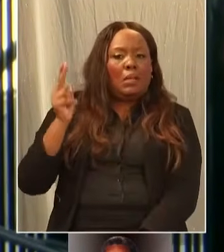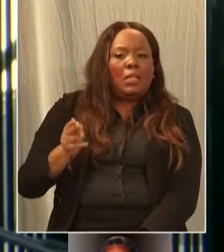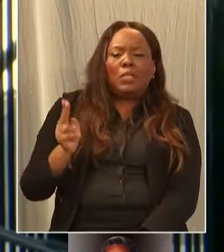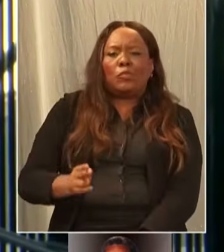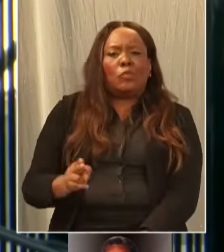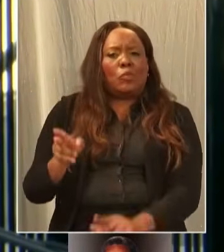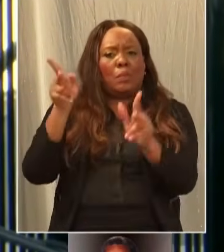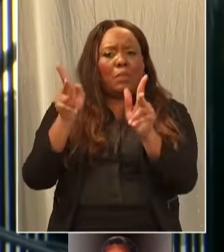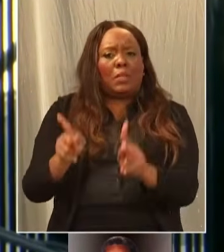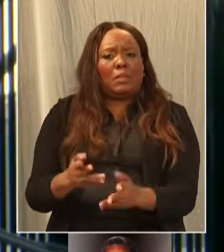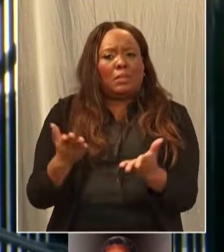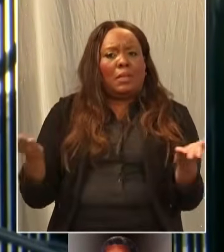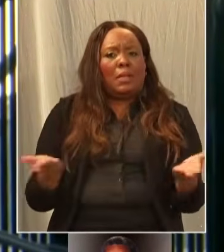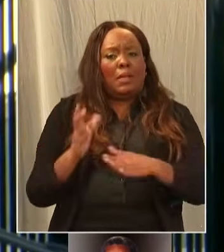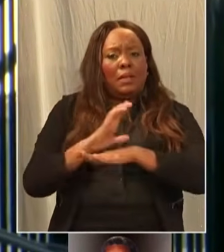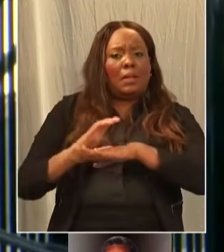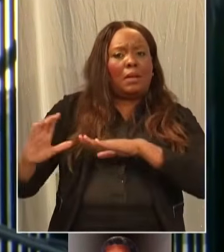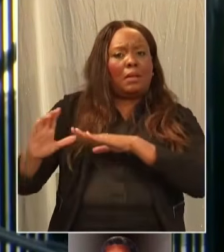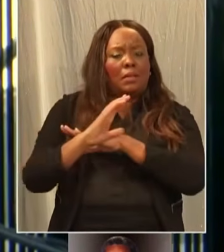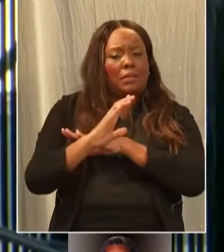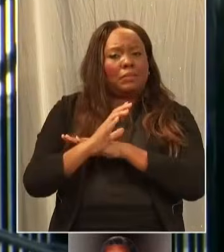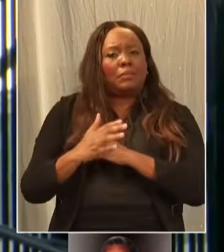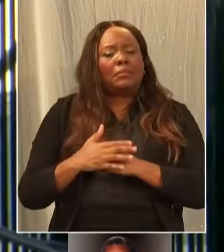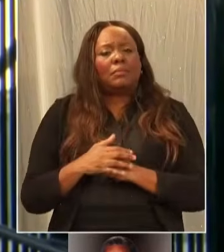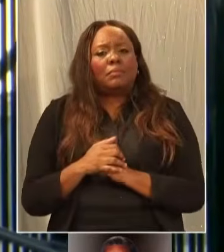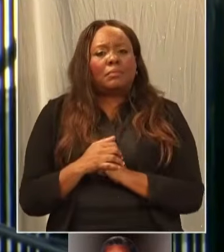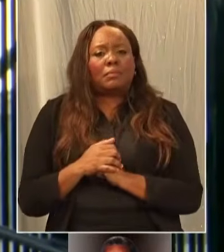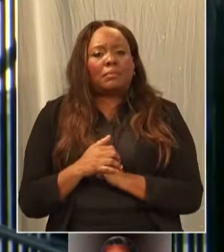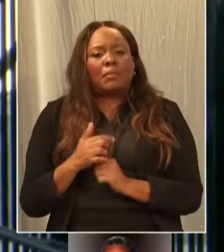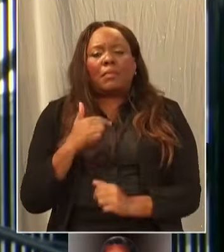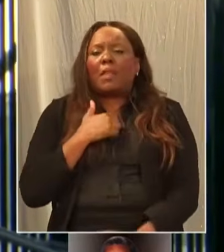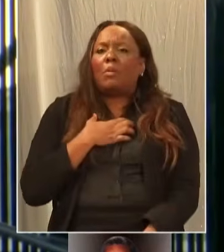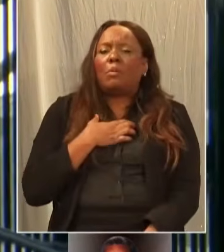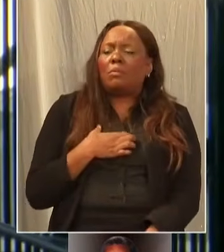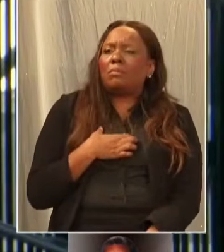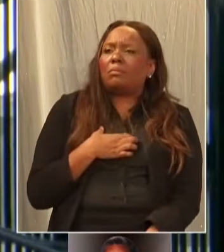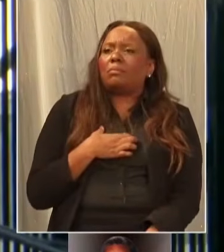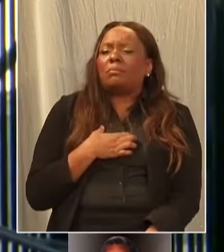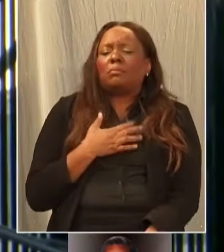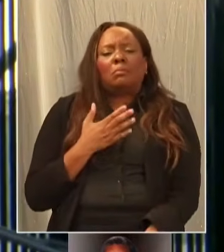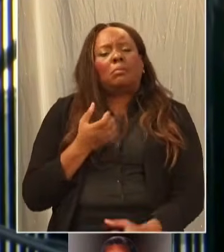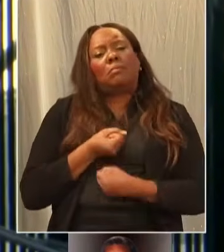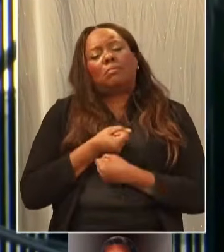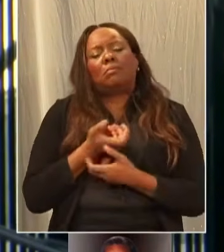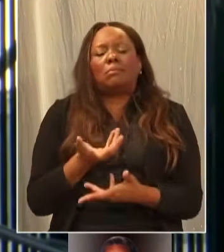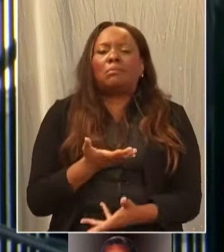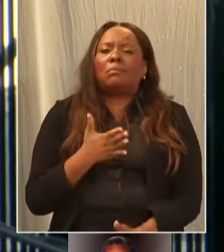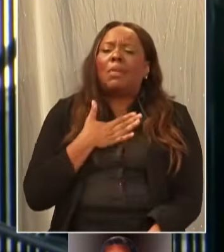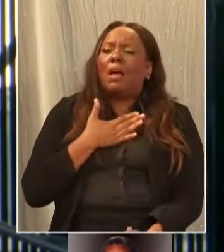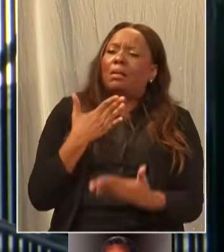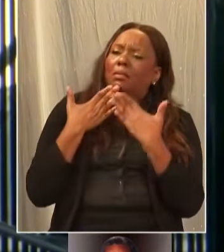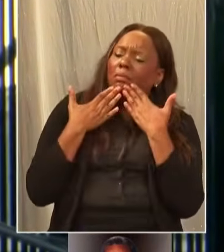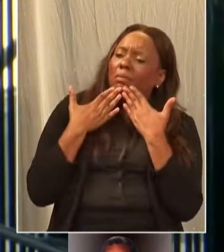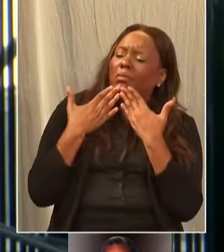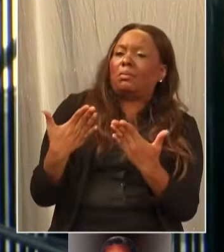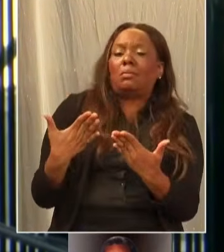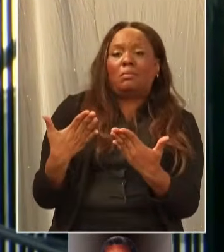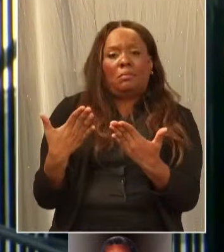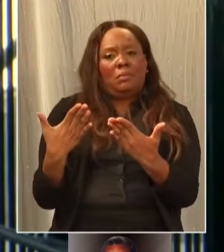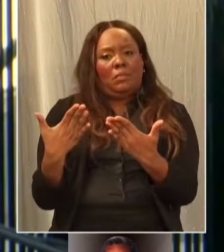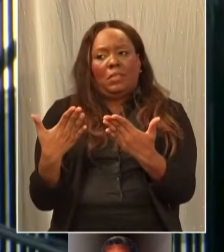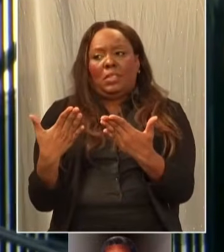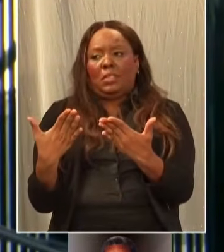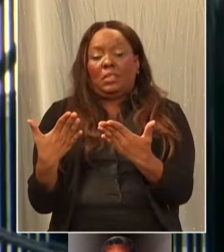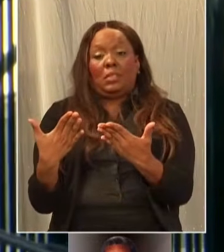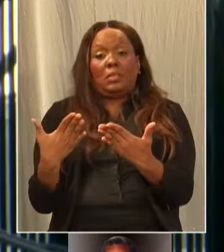civilization. I therefore wish to express my sincere gratitude to the government